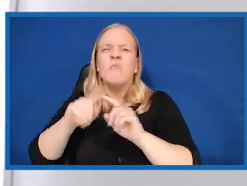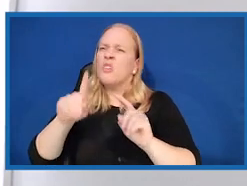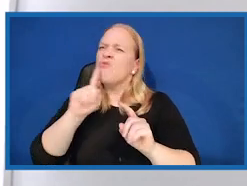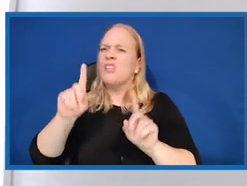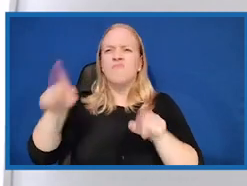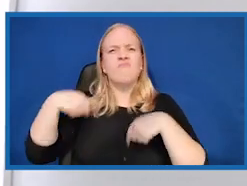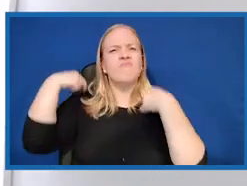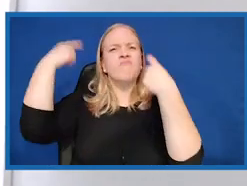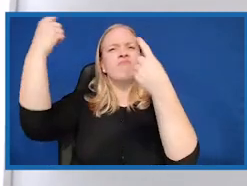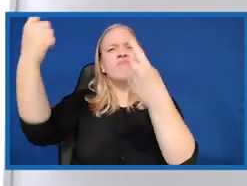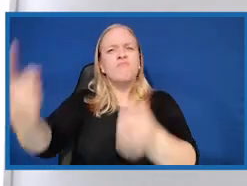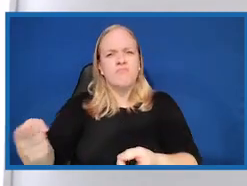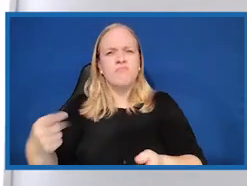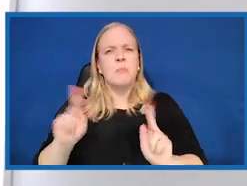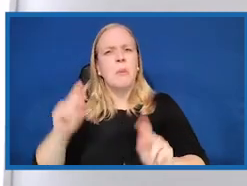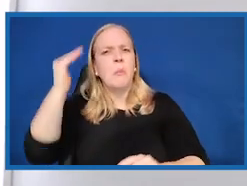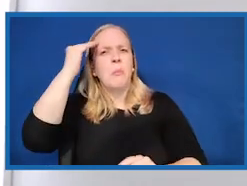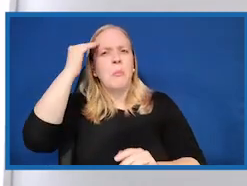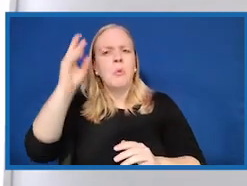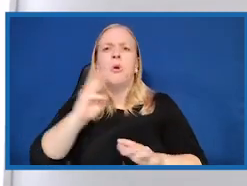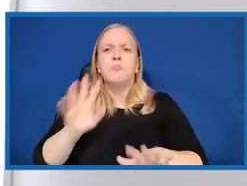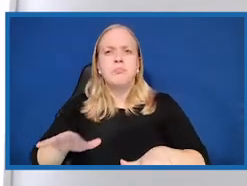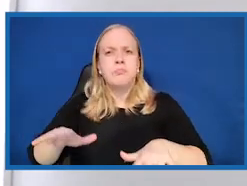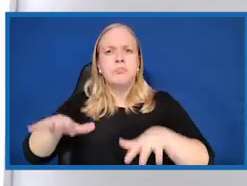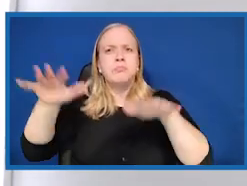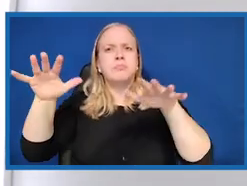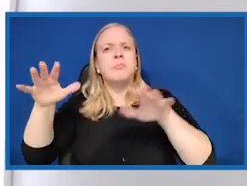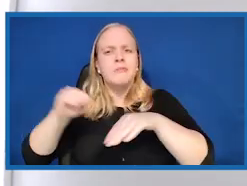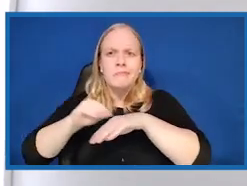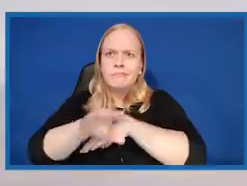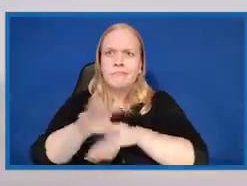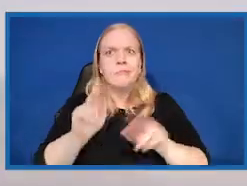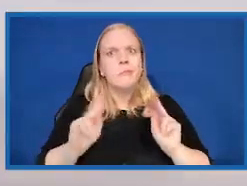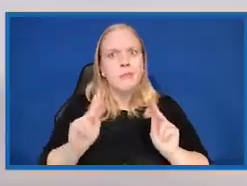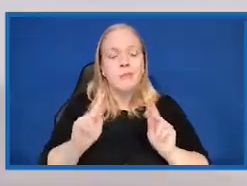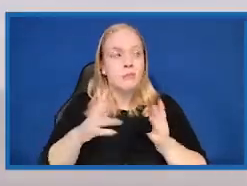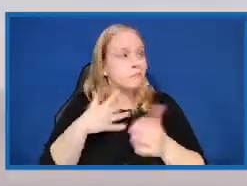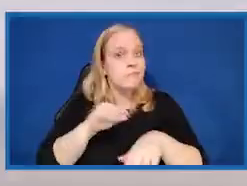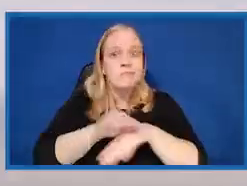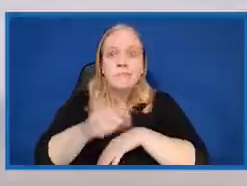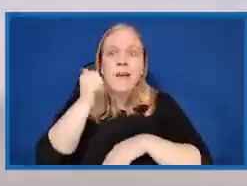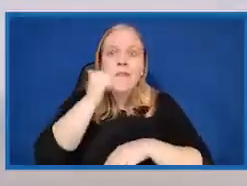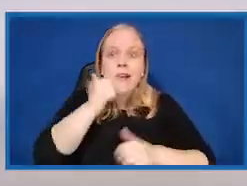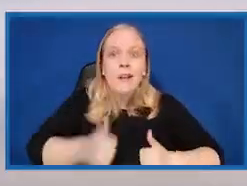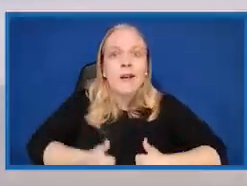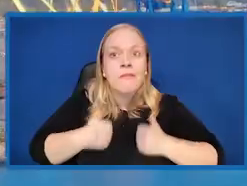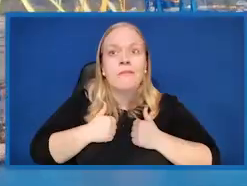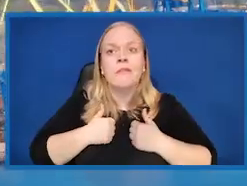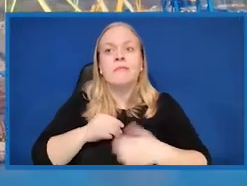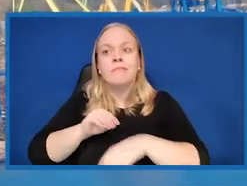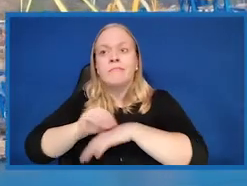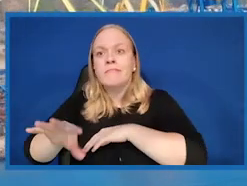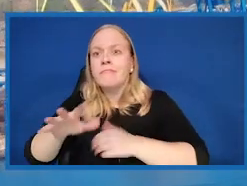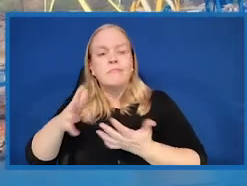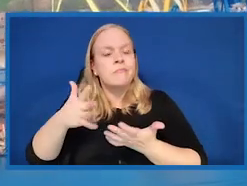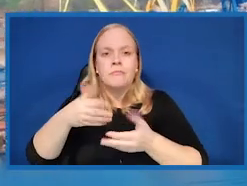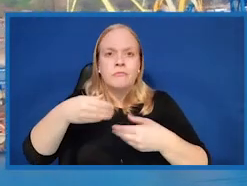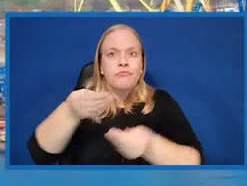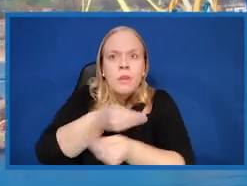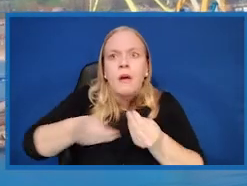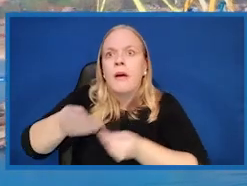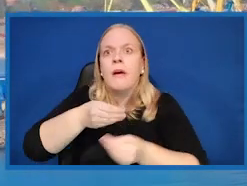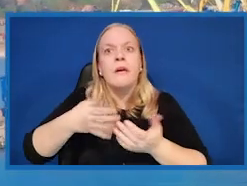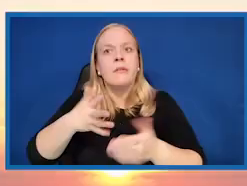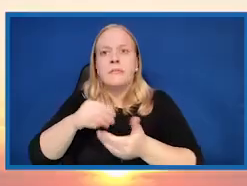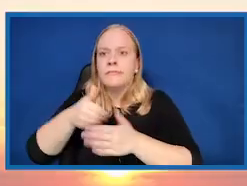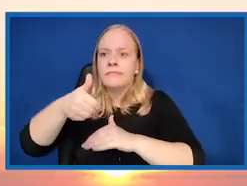a long, long time. And it affects everyday life, it affects commerce, it affects shipping,